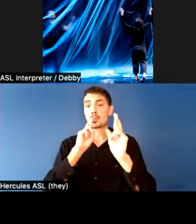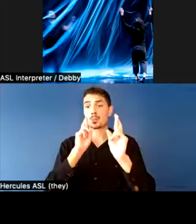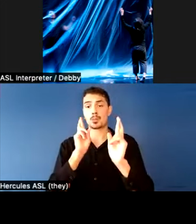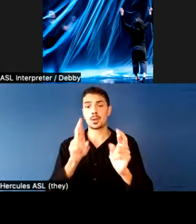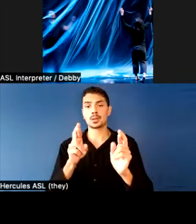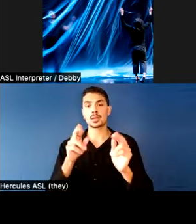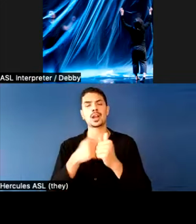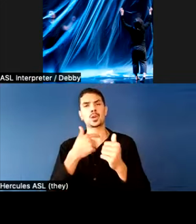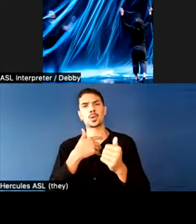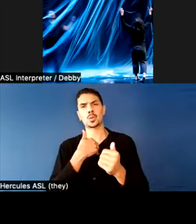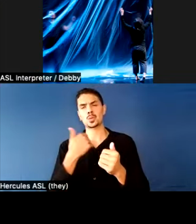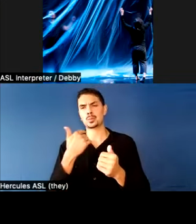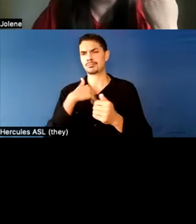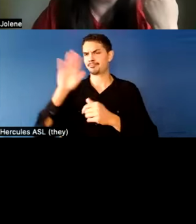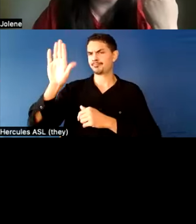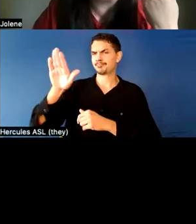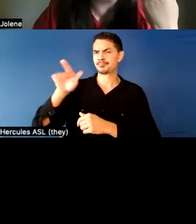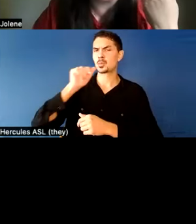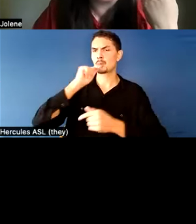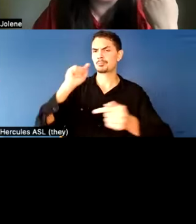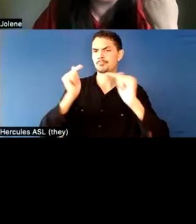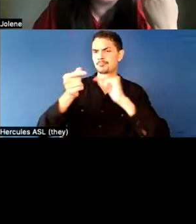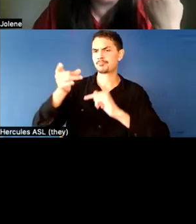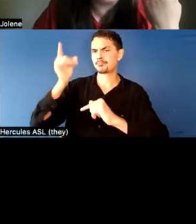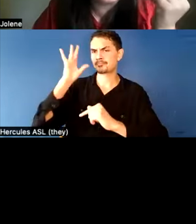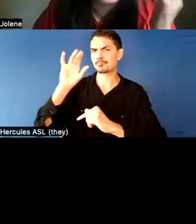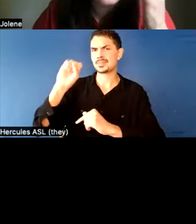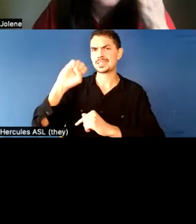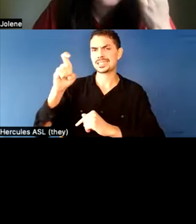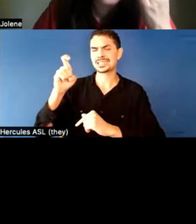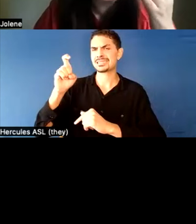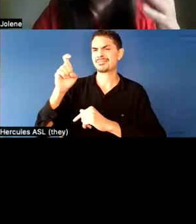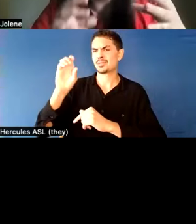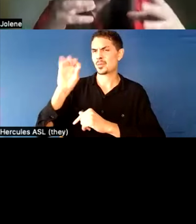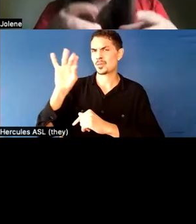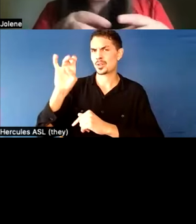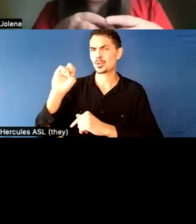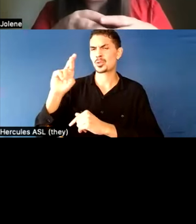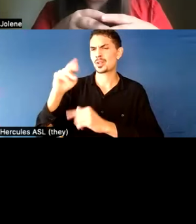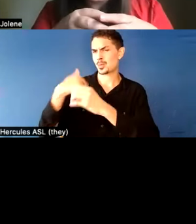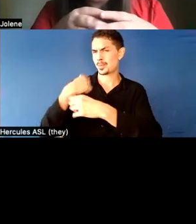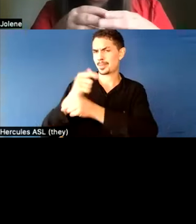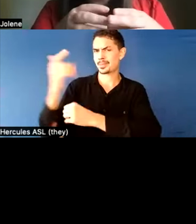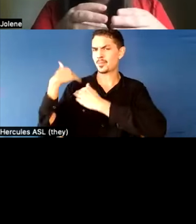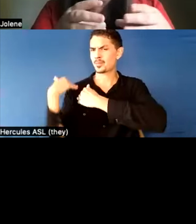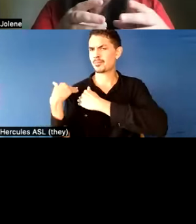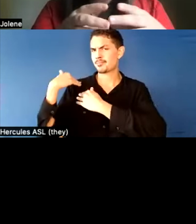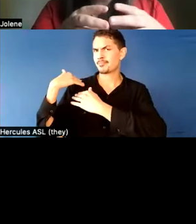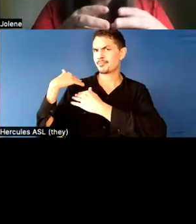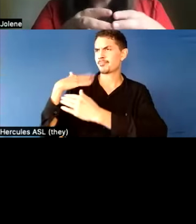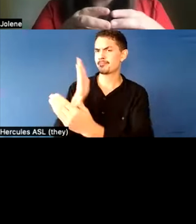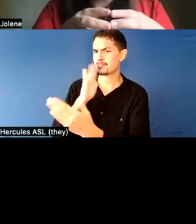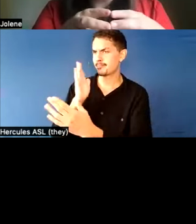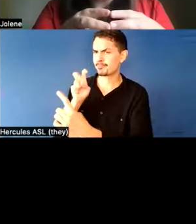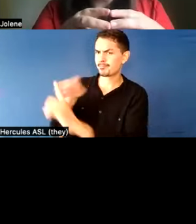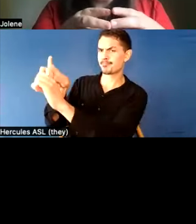so I know that people so there's a whole, you know, section of this training about sex offenders, but really, like, how